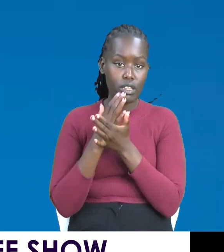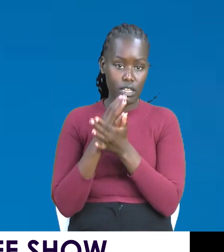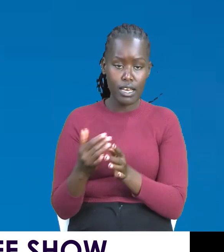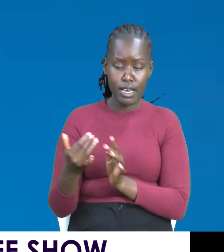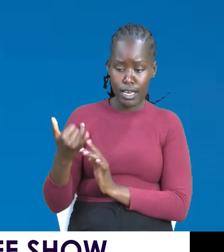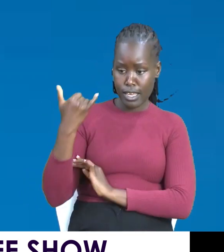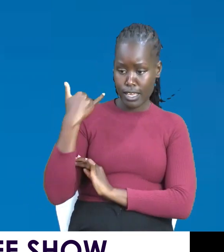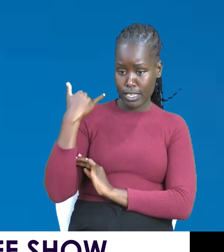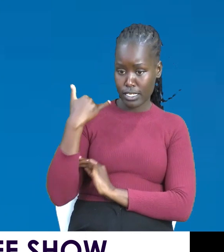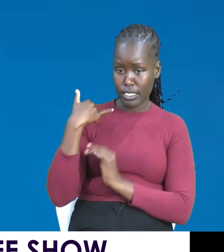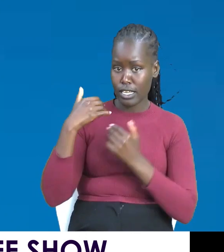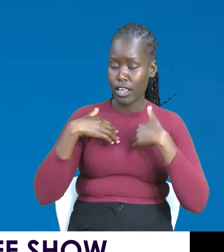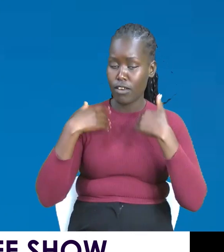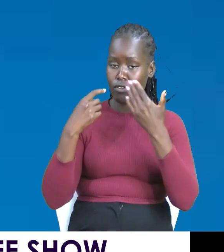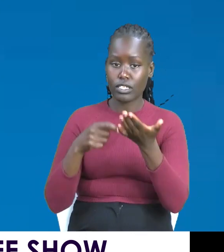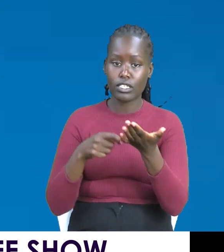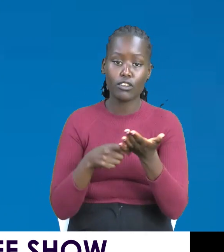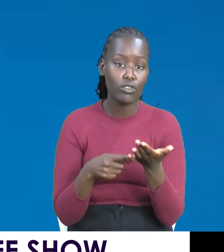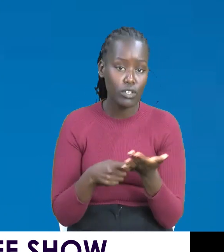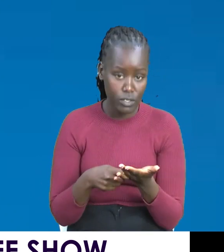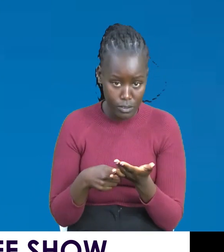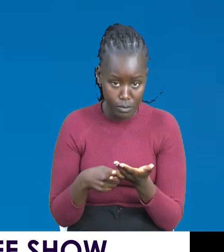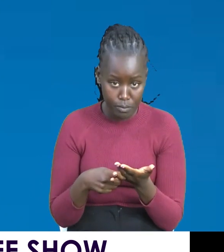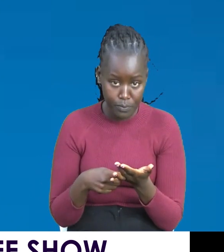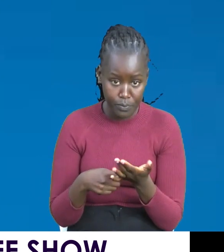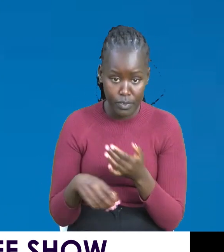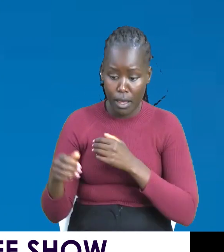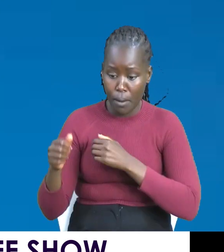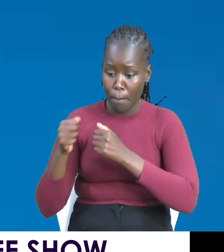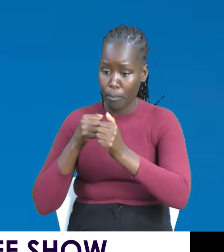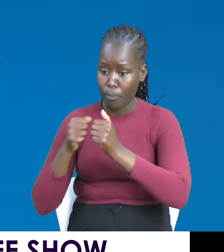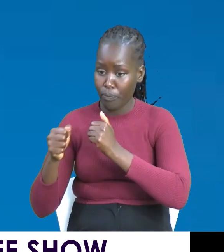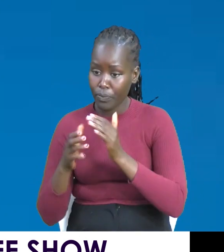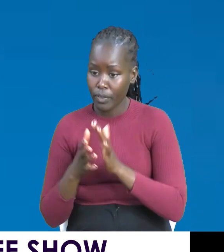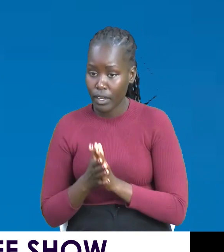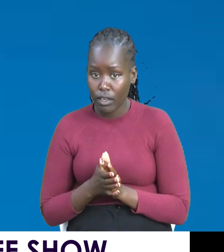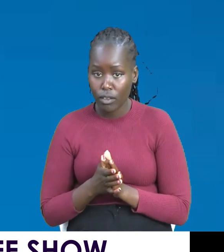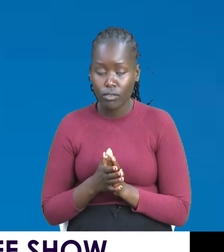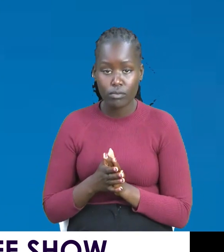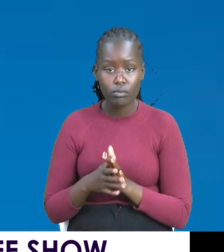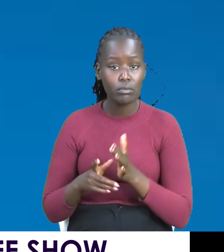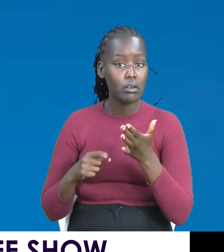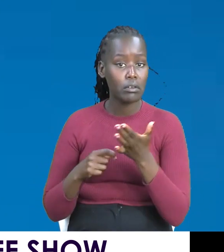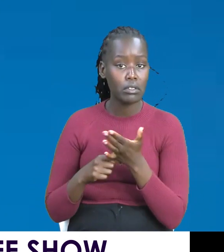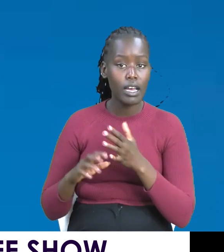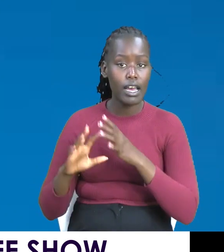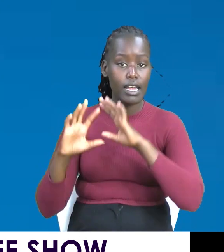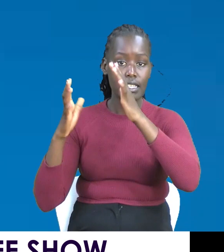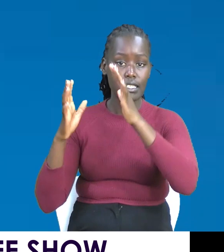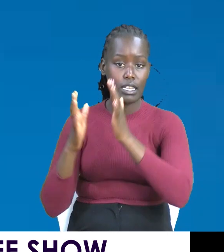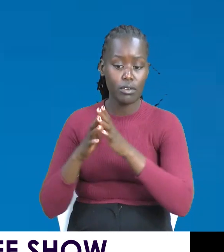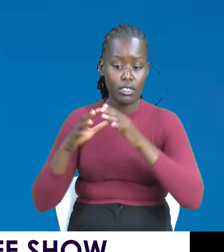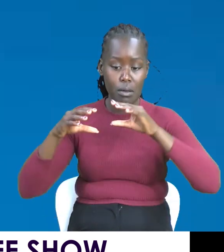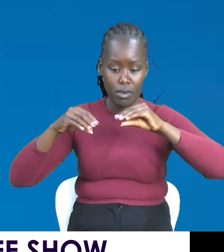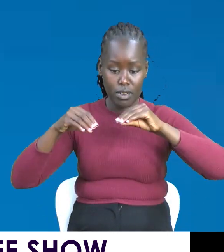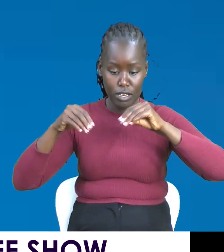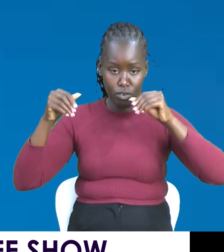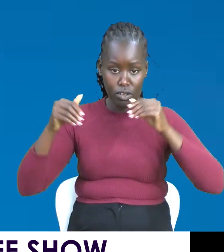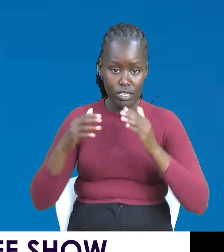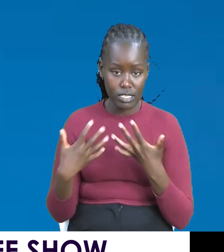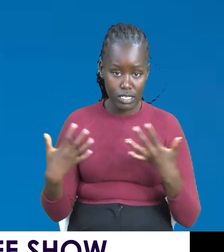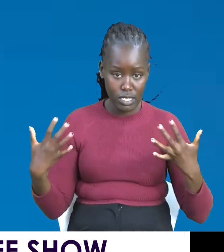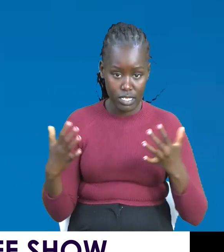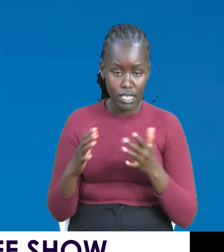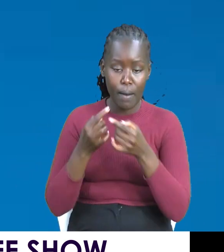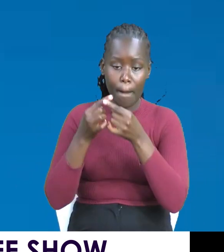they had a battle of technology. They had a battle of probably accolades and celebrating materialism.